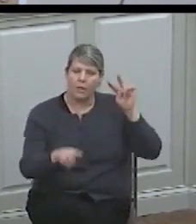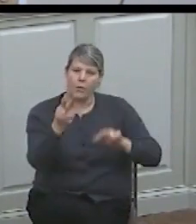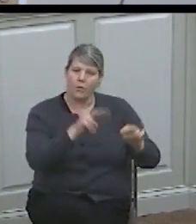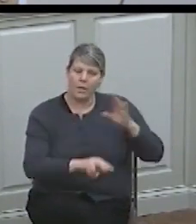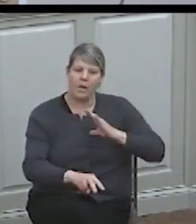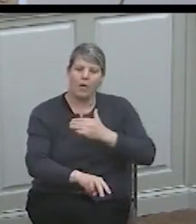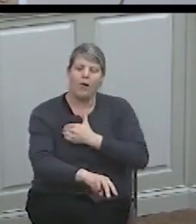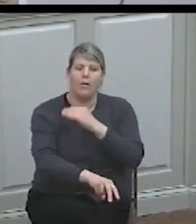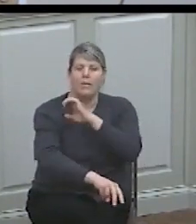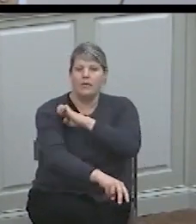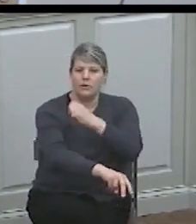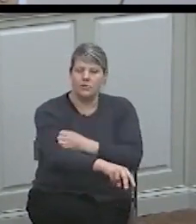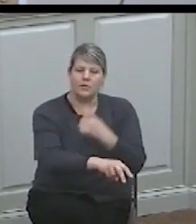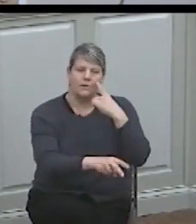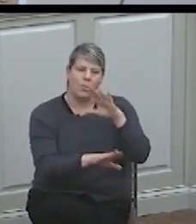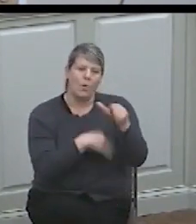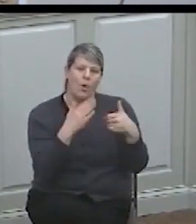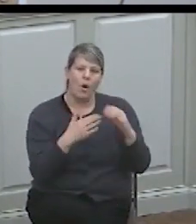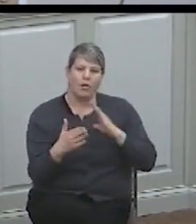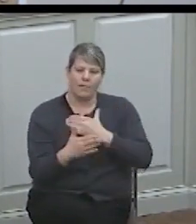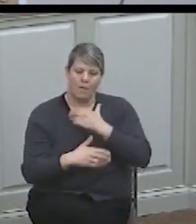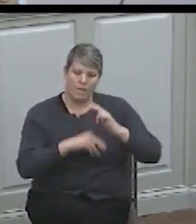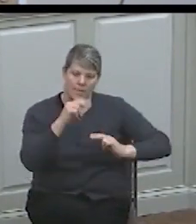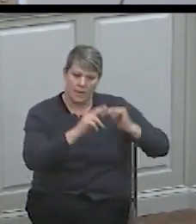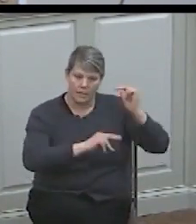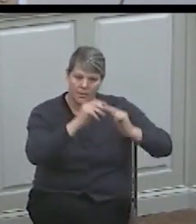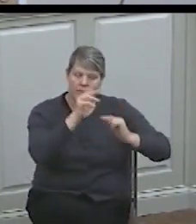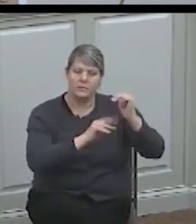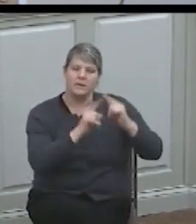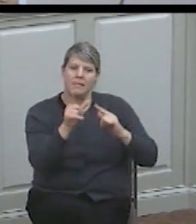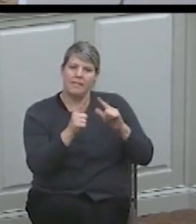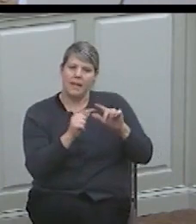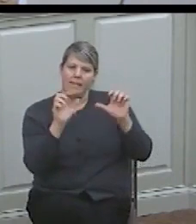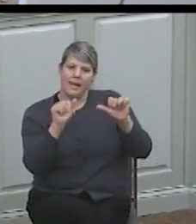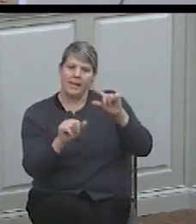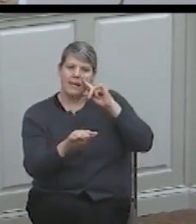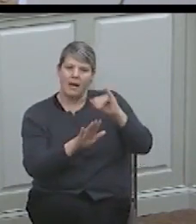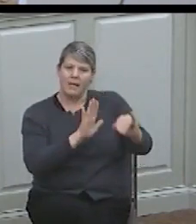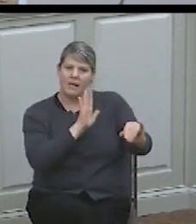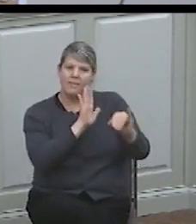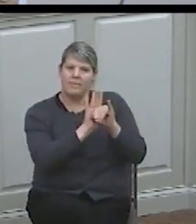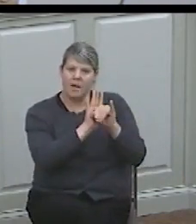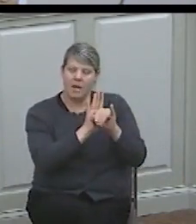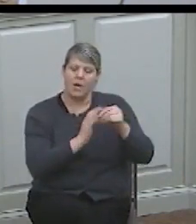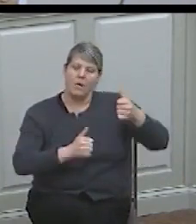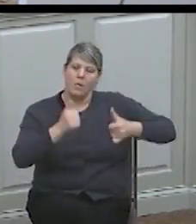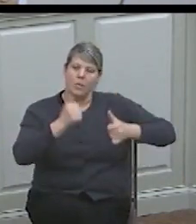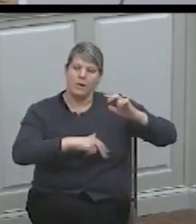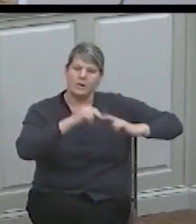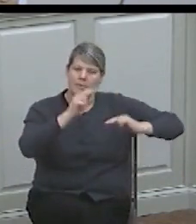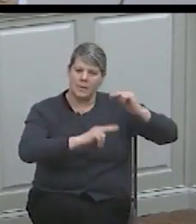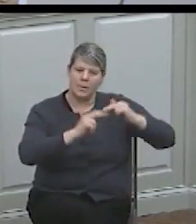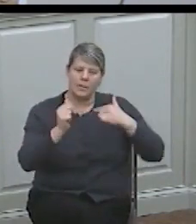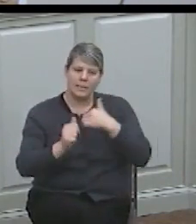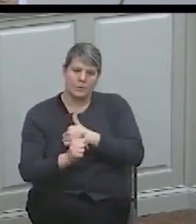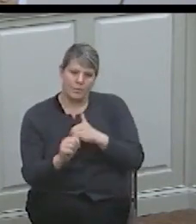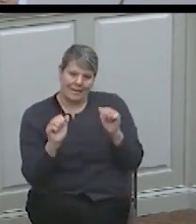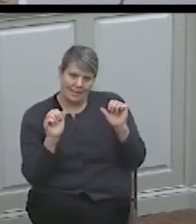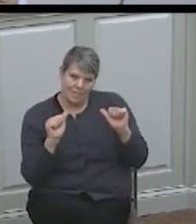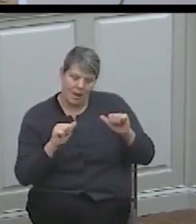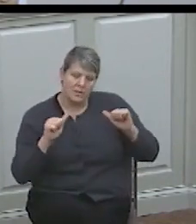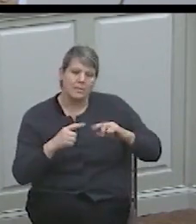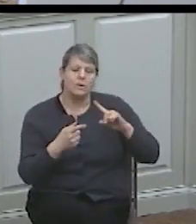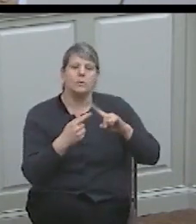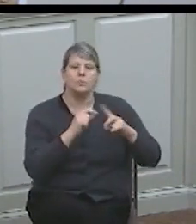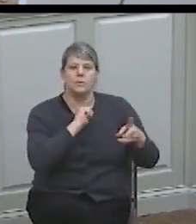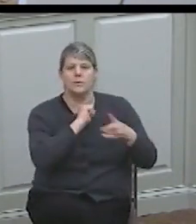public facilities and to identify those that we could save money by replacing.